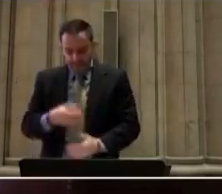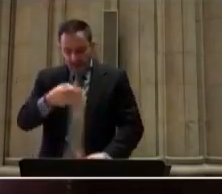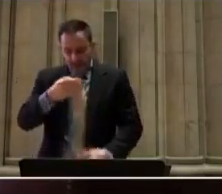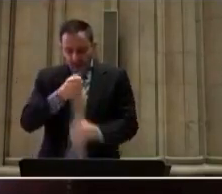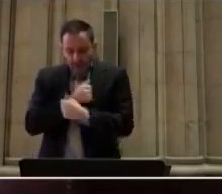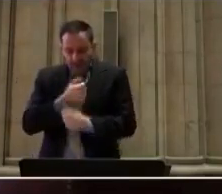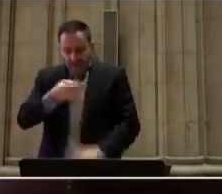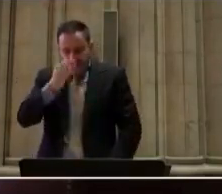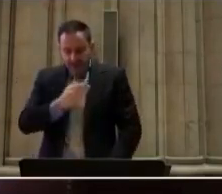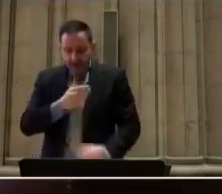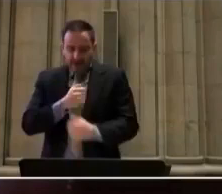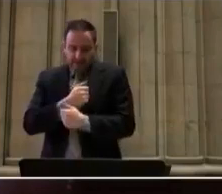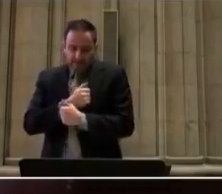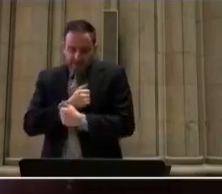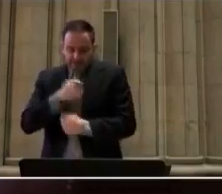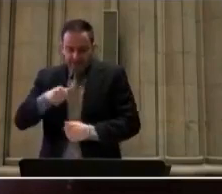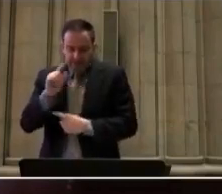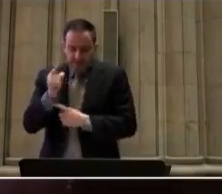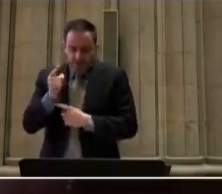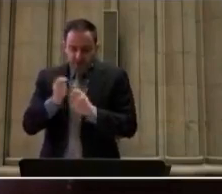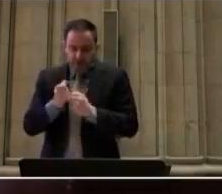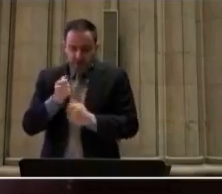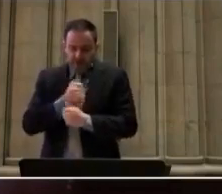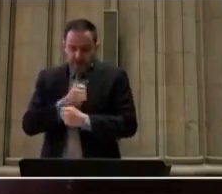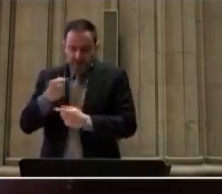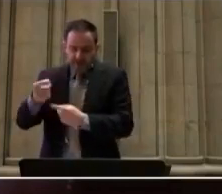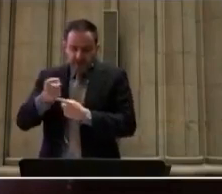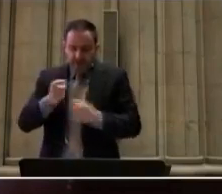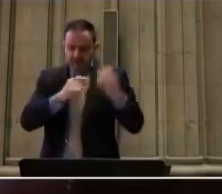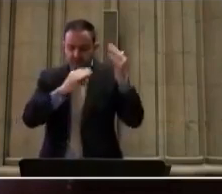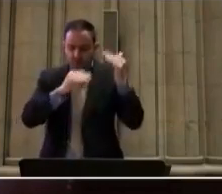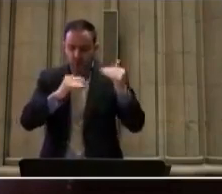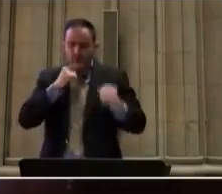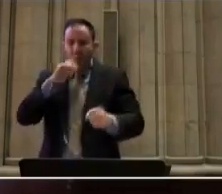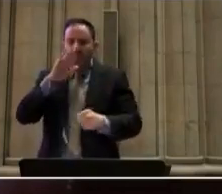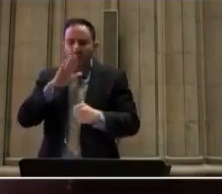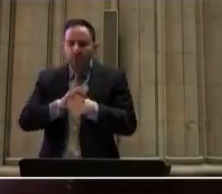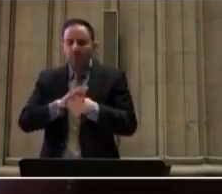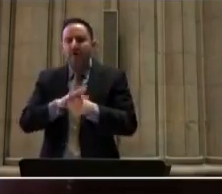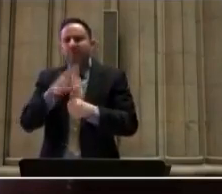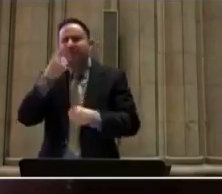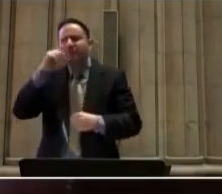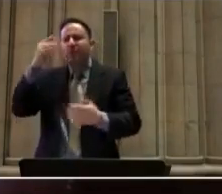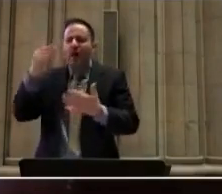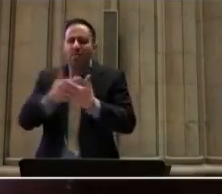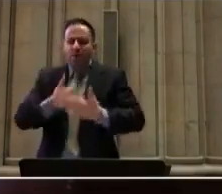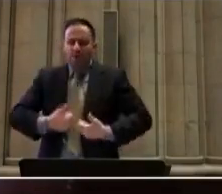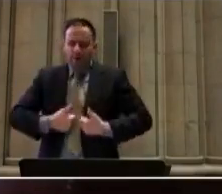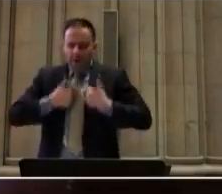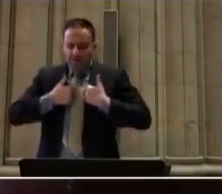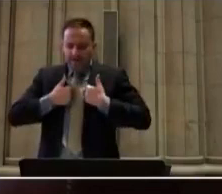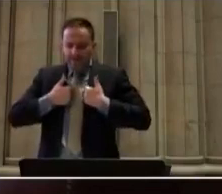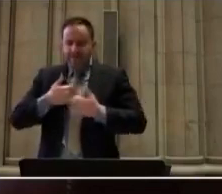Loving God, embrace us in this moment with your love and grant us the hope and promise of new life.